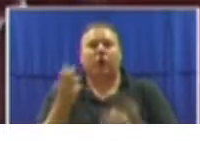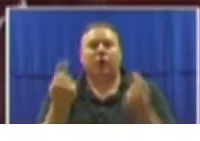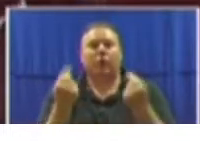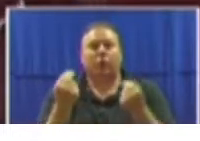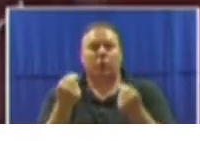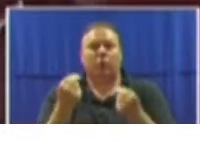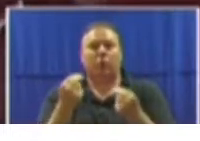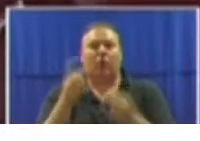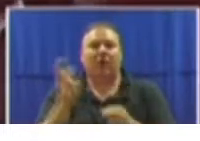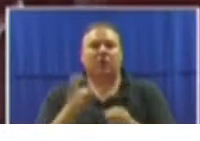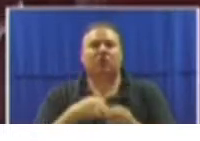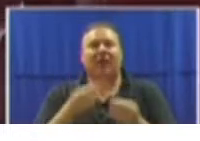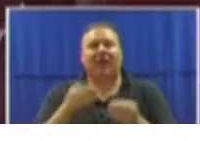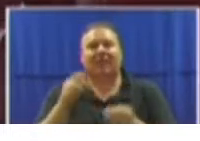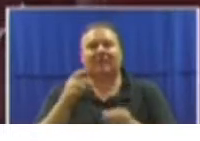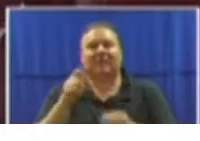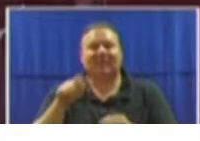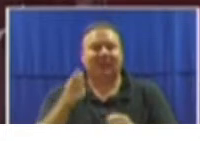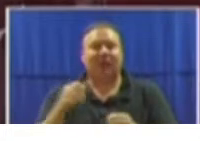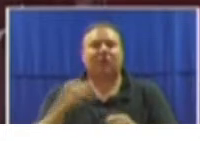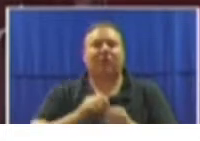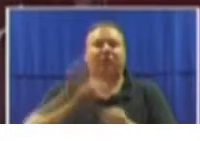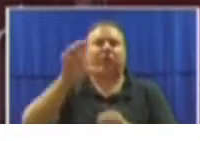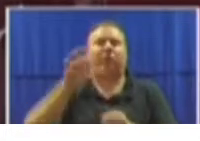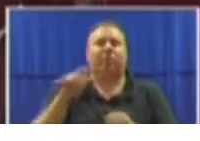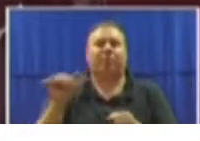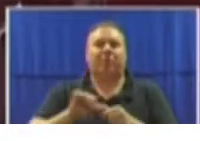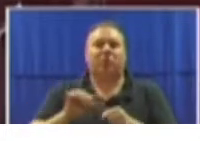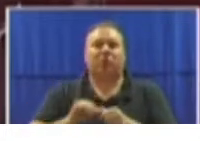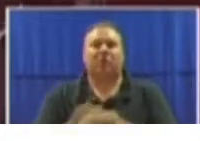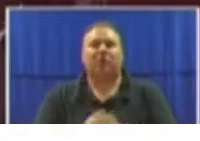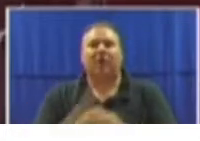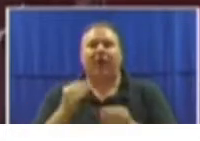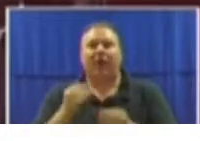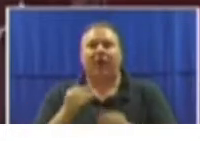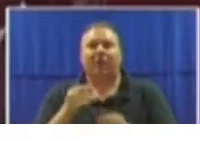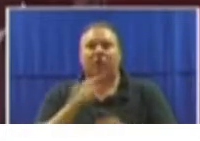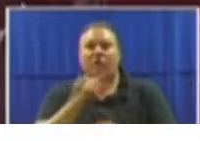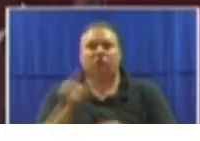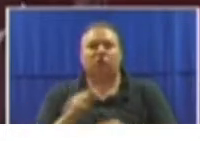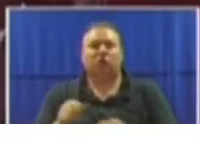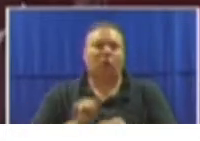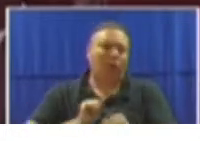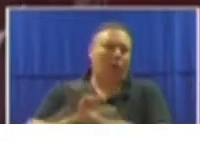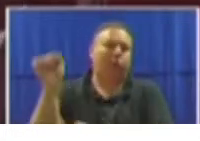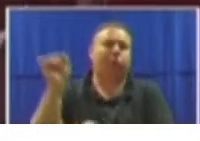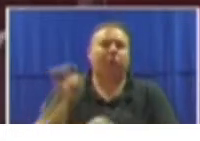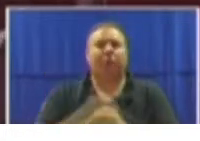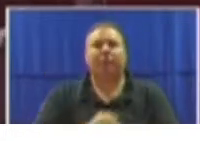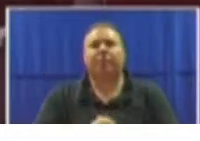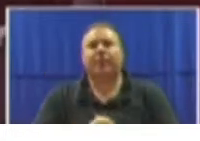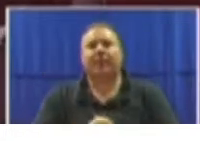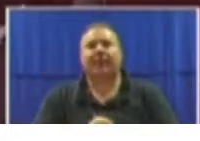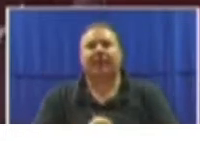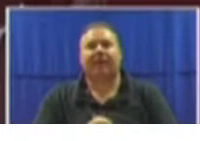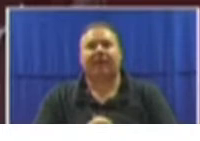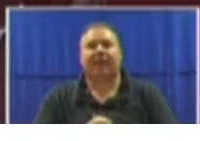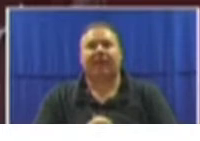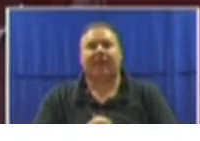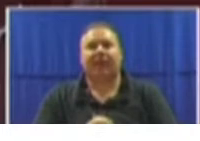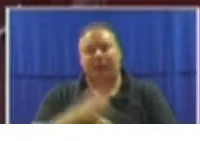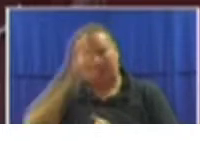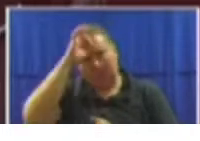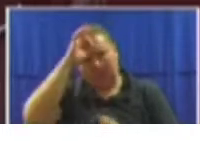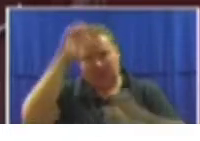taxing us to death at the petrol pump, and in his spare time he defies the Zondo Commission over Bosasa corruption. Then there's the Mad Hatter himself. Police